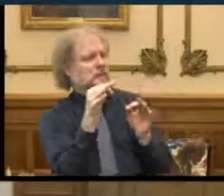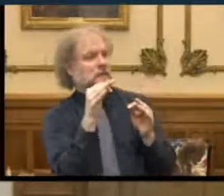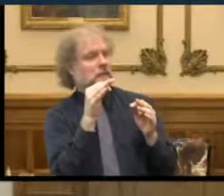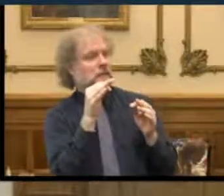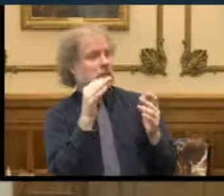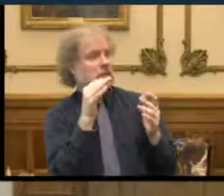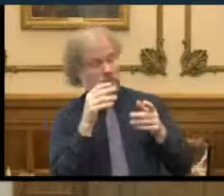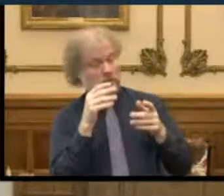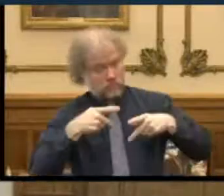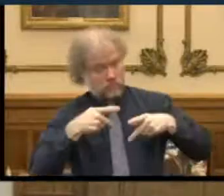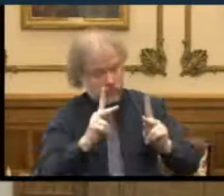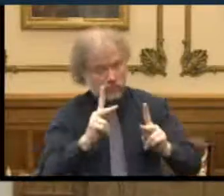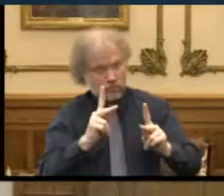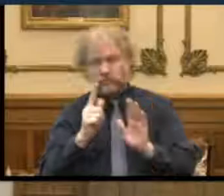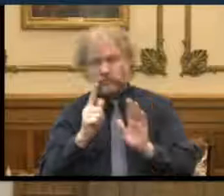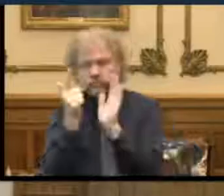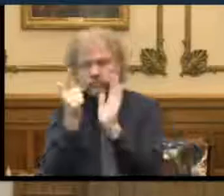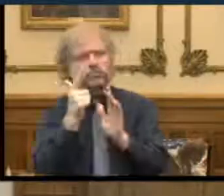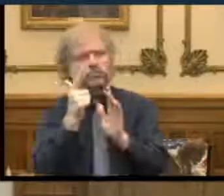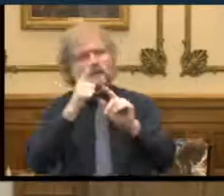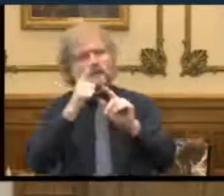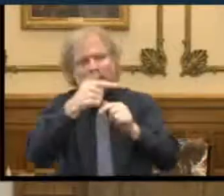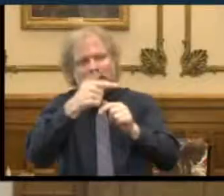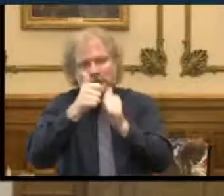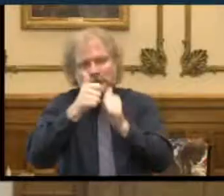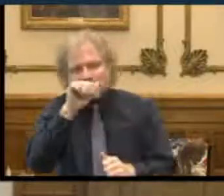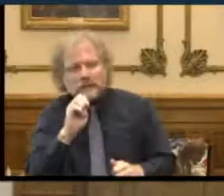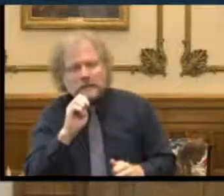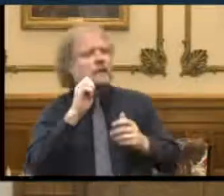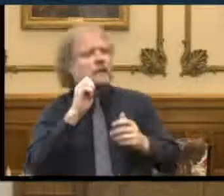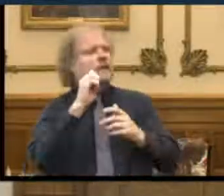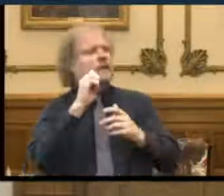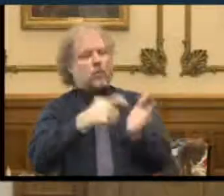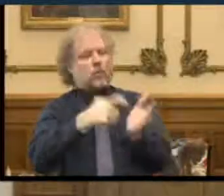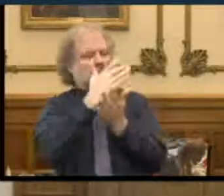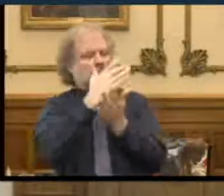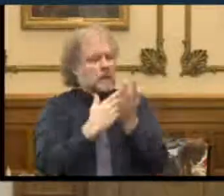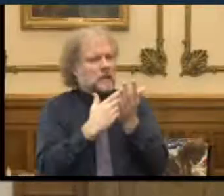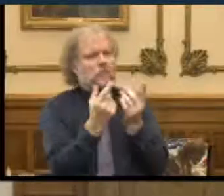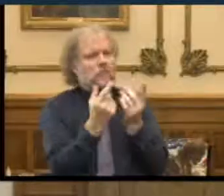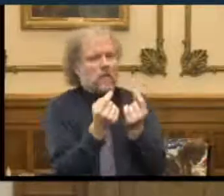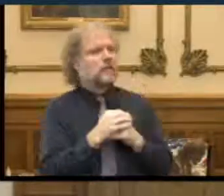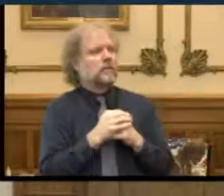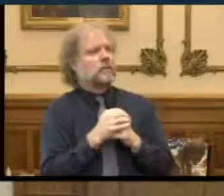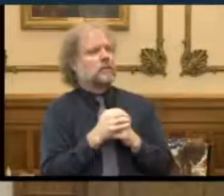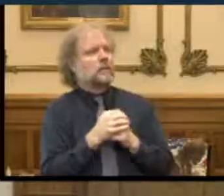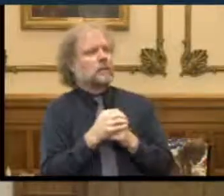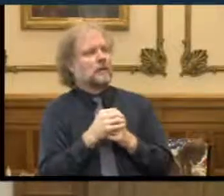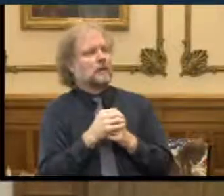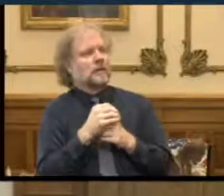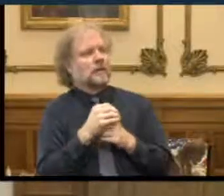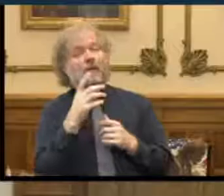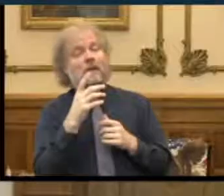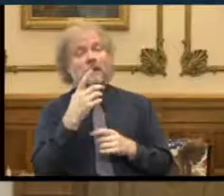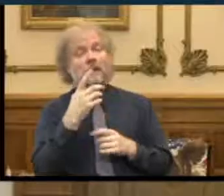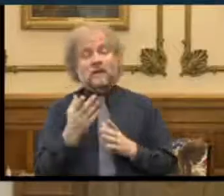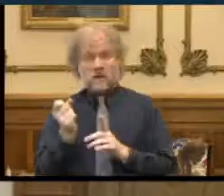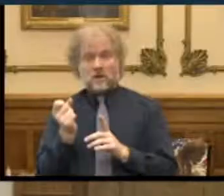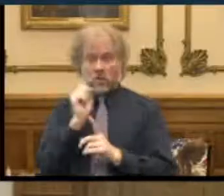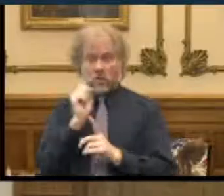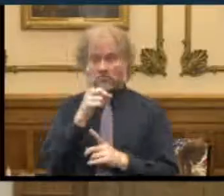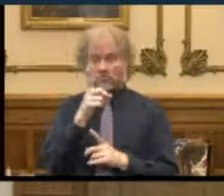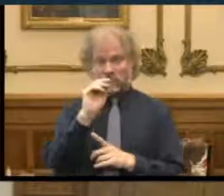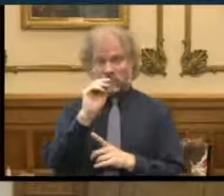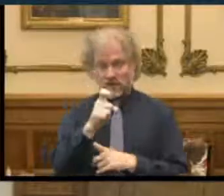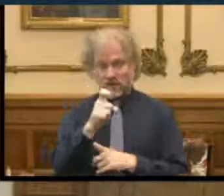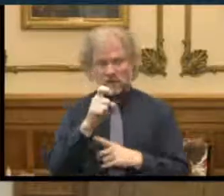that's allowed, not allowed, case-by-case basis, if there's certain requirements, things like that. And then for Dr. Box, a